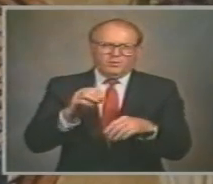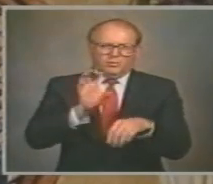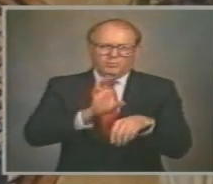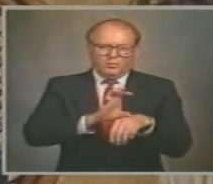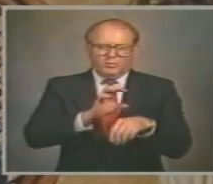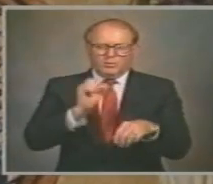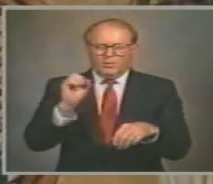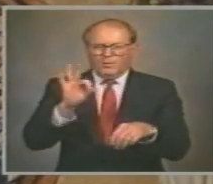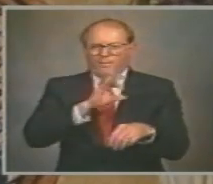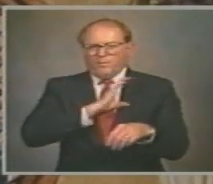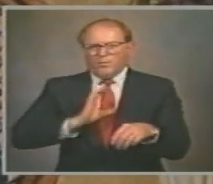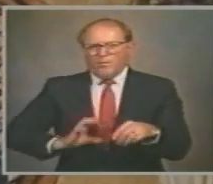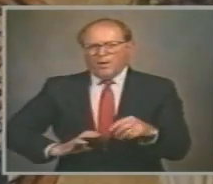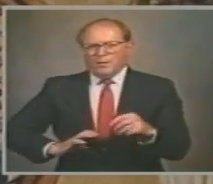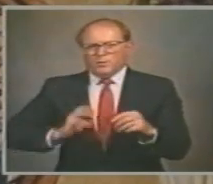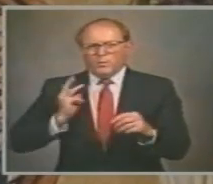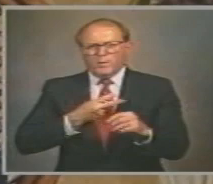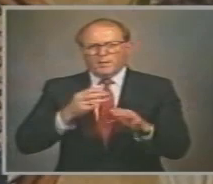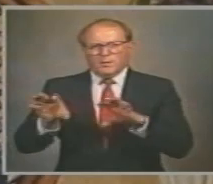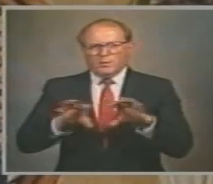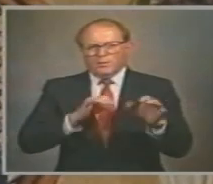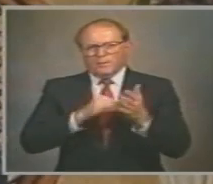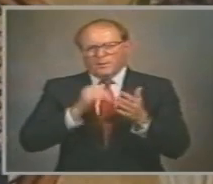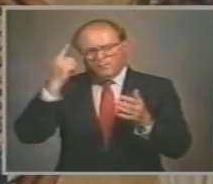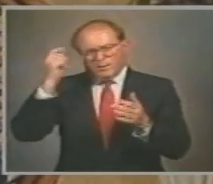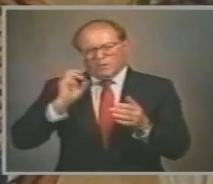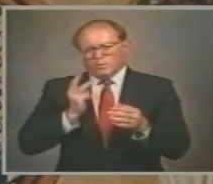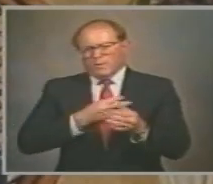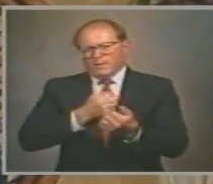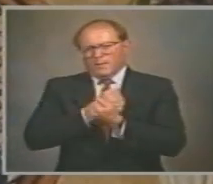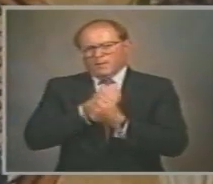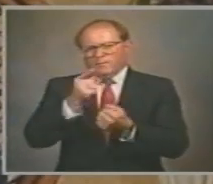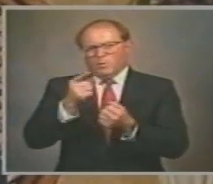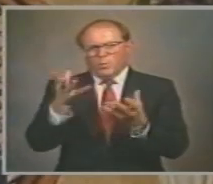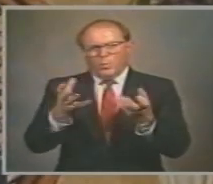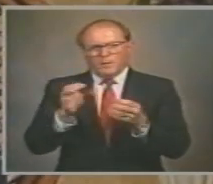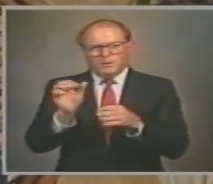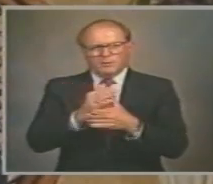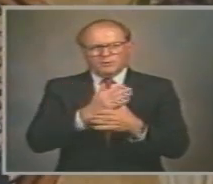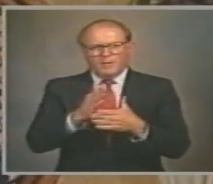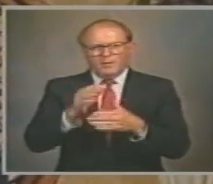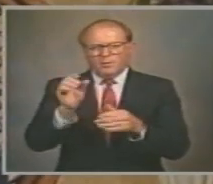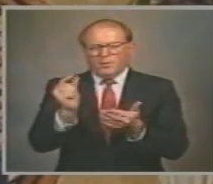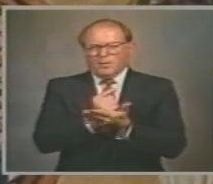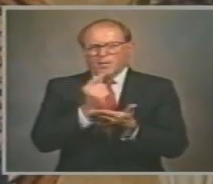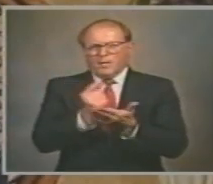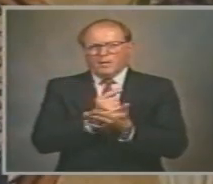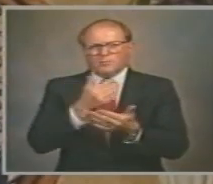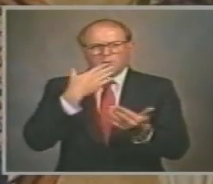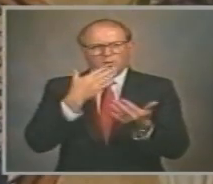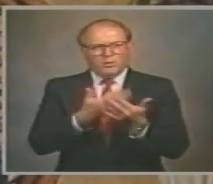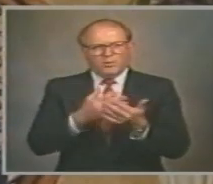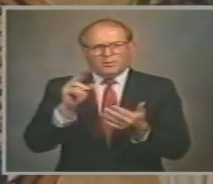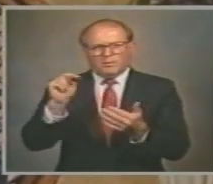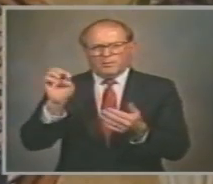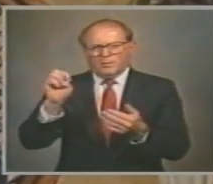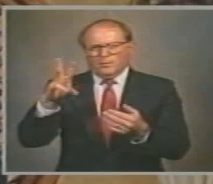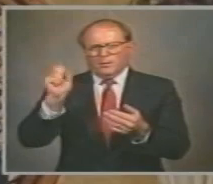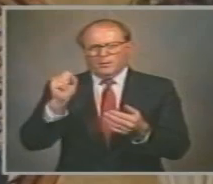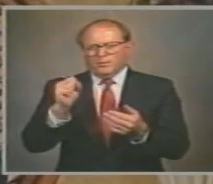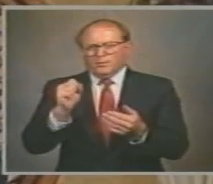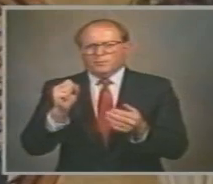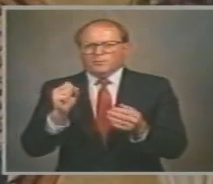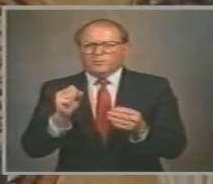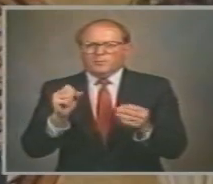it because we love you and because we care. We want to share the gospel message, the good news message of Jesus